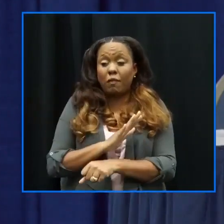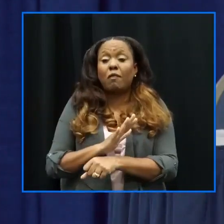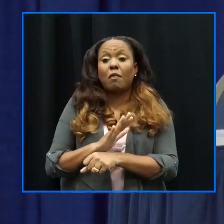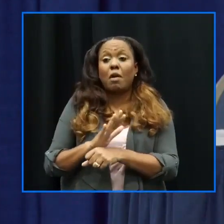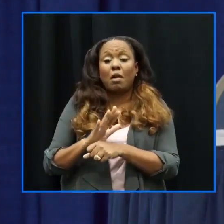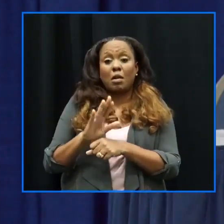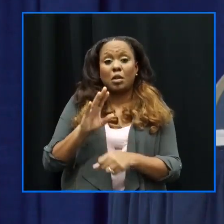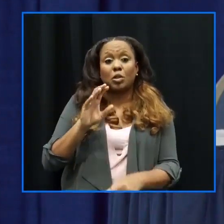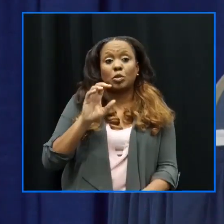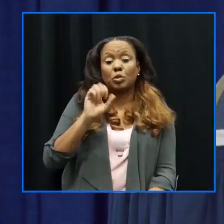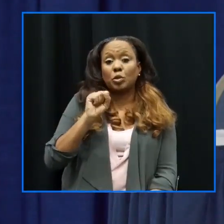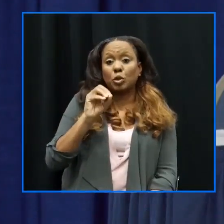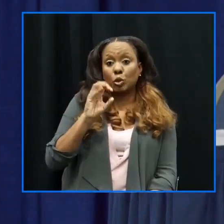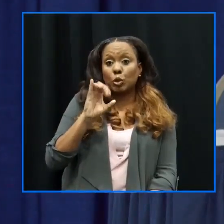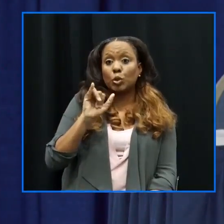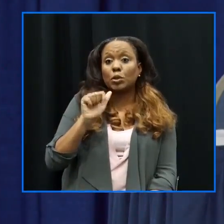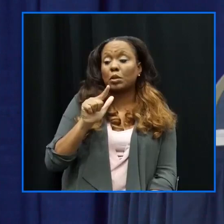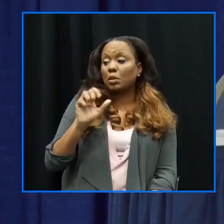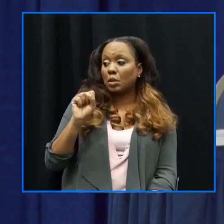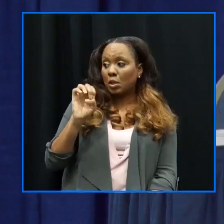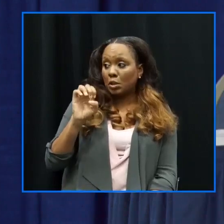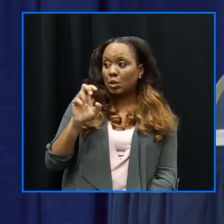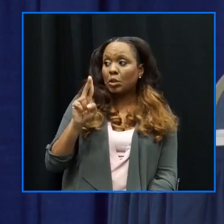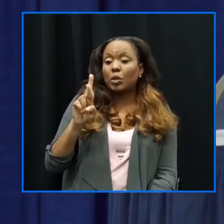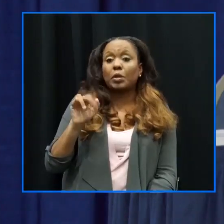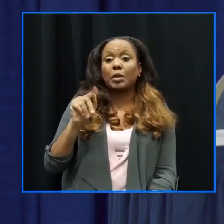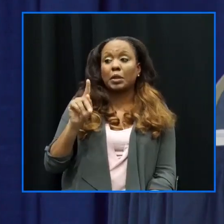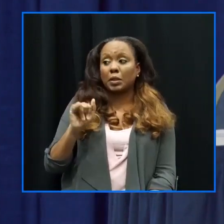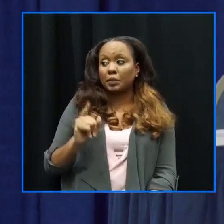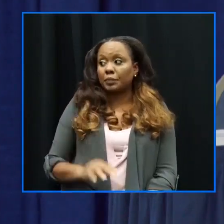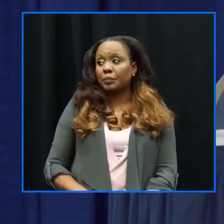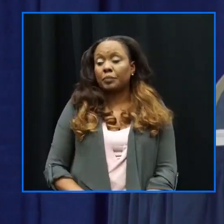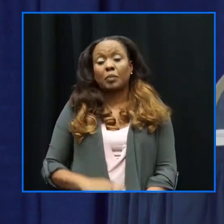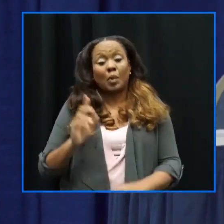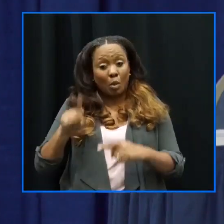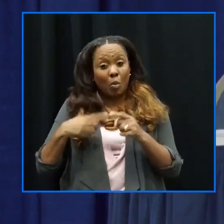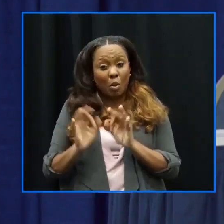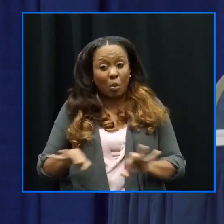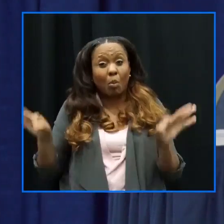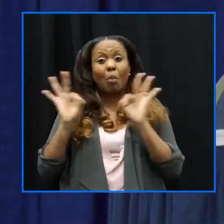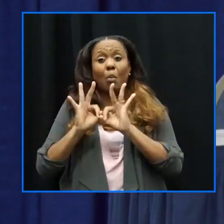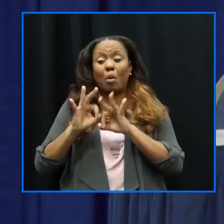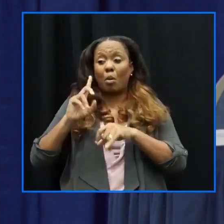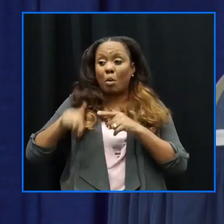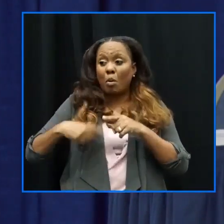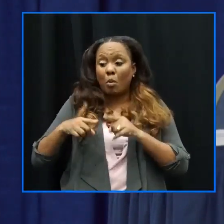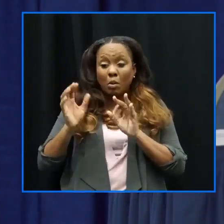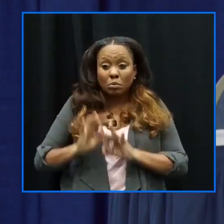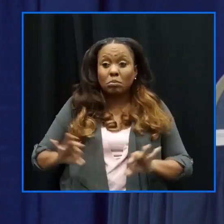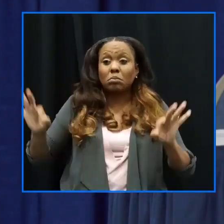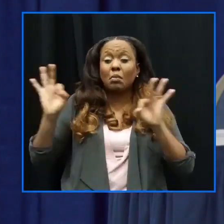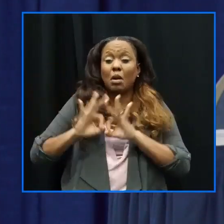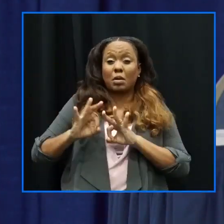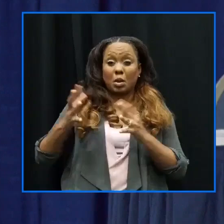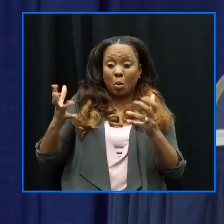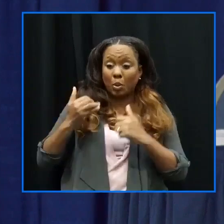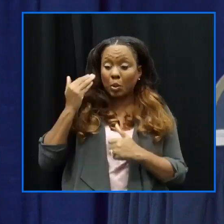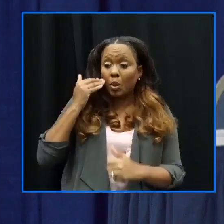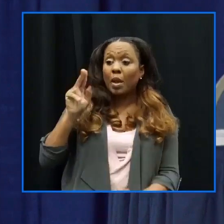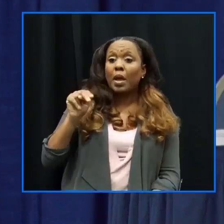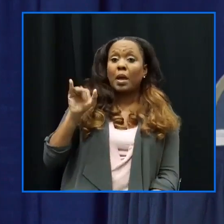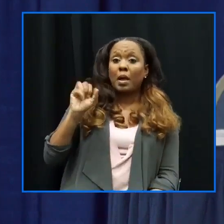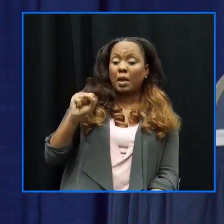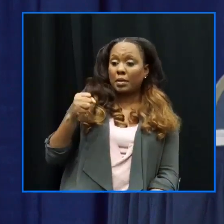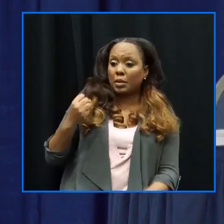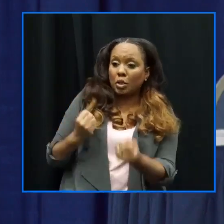to feel confident that in their time of need the NAS will be there for them and be there for the children as